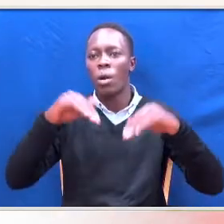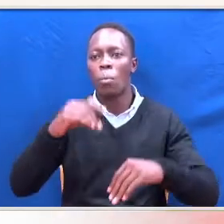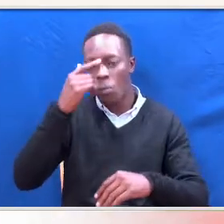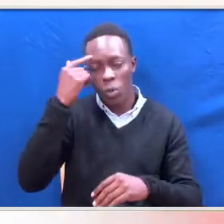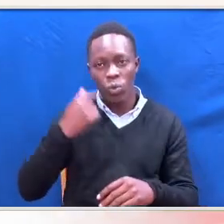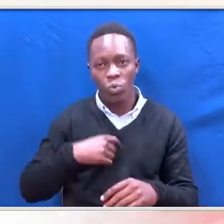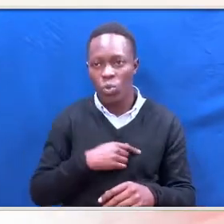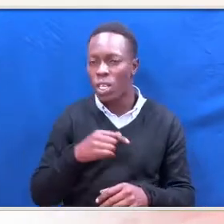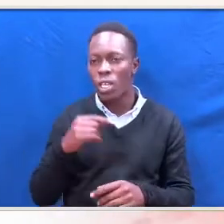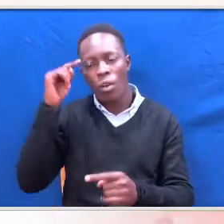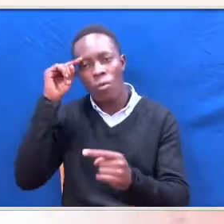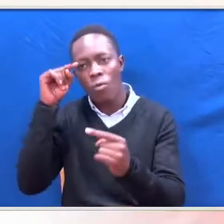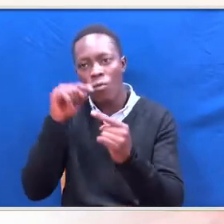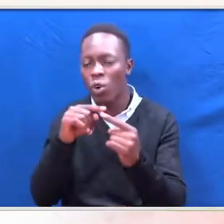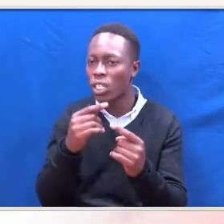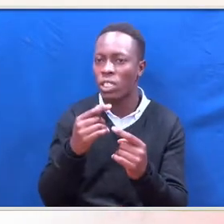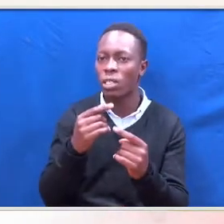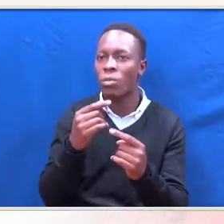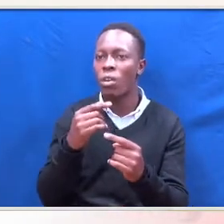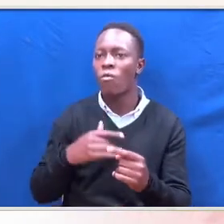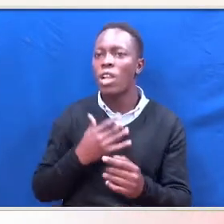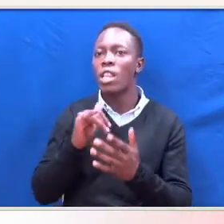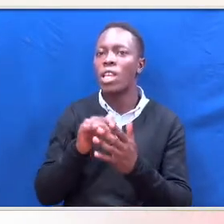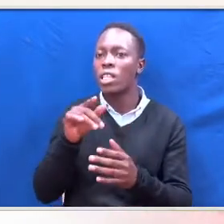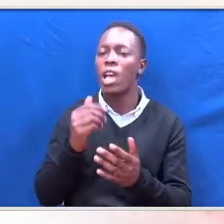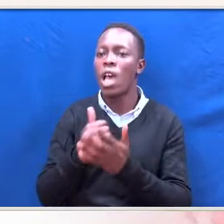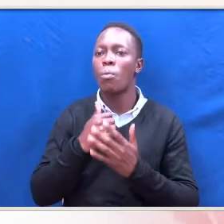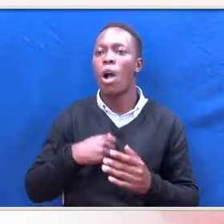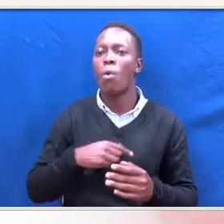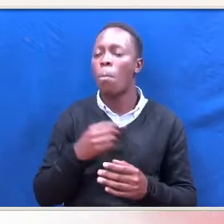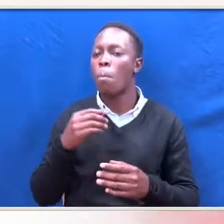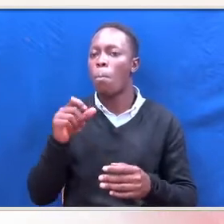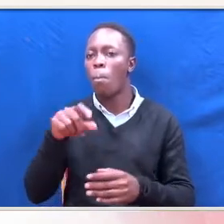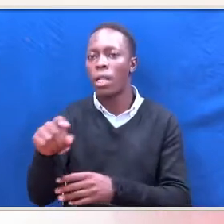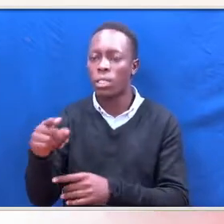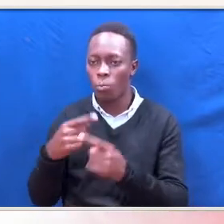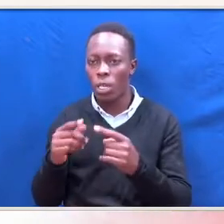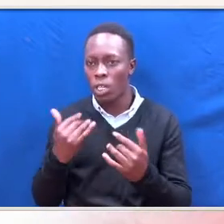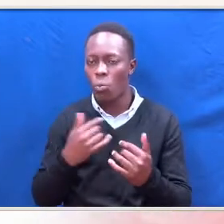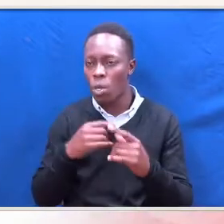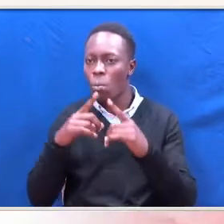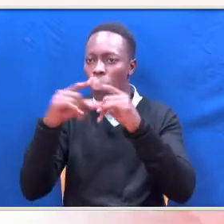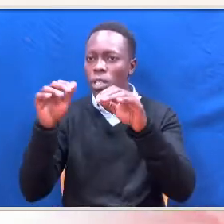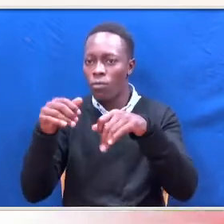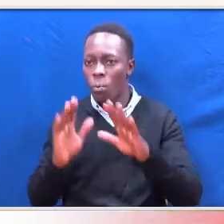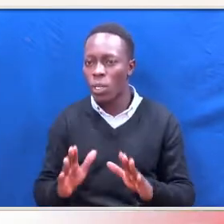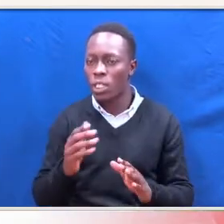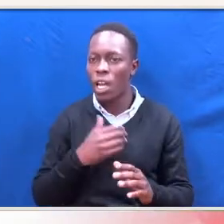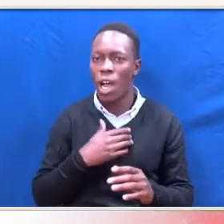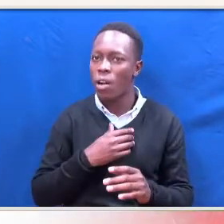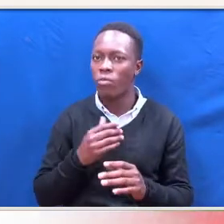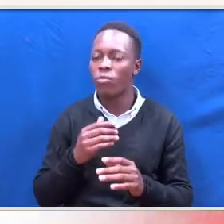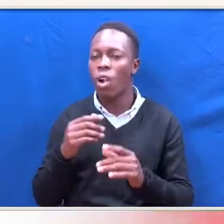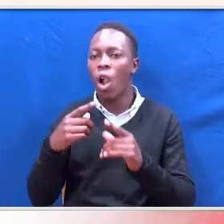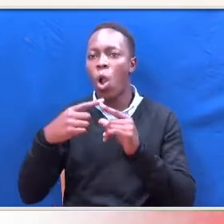putting fertilizer we're helping ourselves or our plants. We are not. My message to the farmers is please, we haven't had extension services for a long,